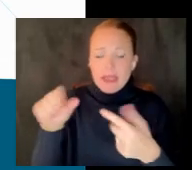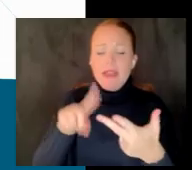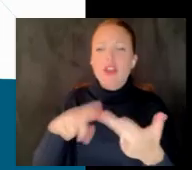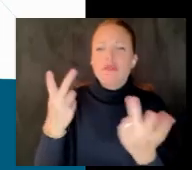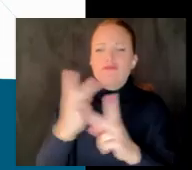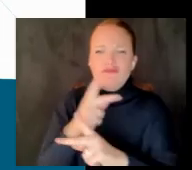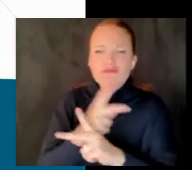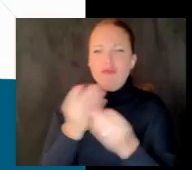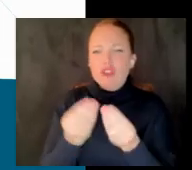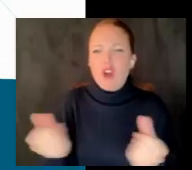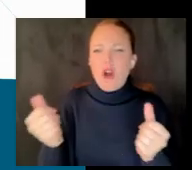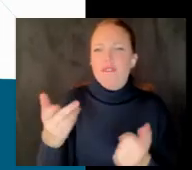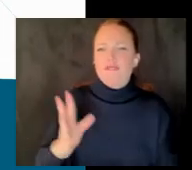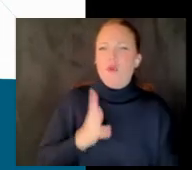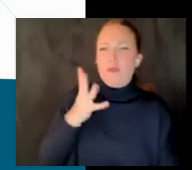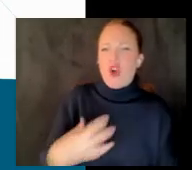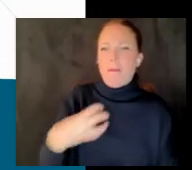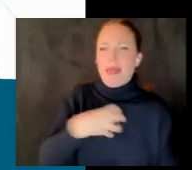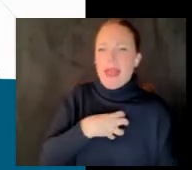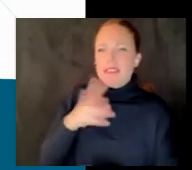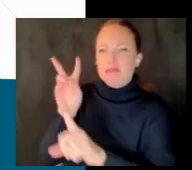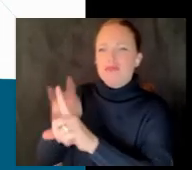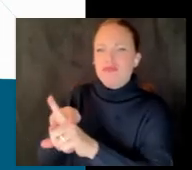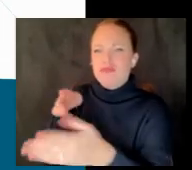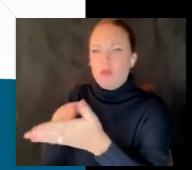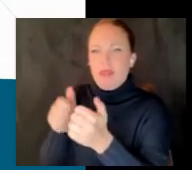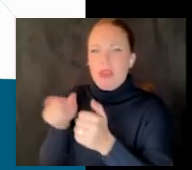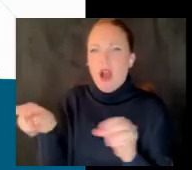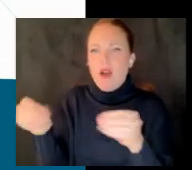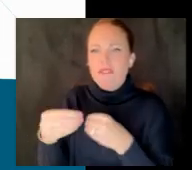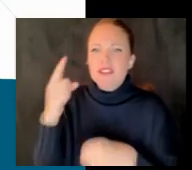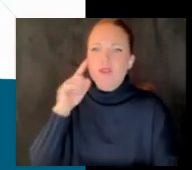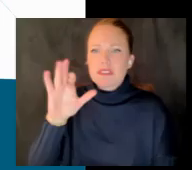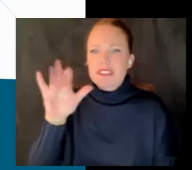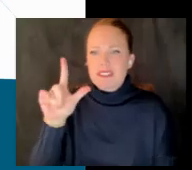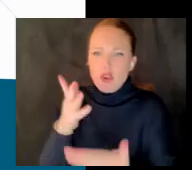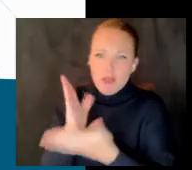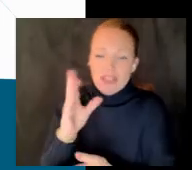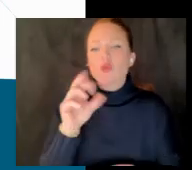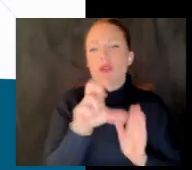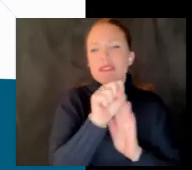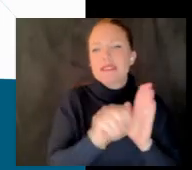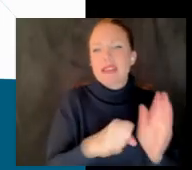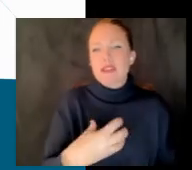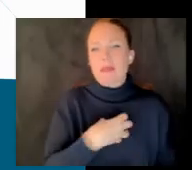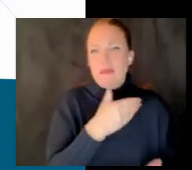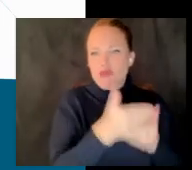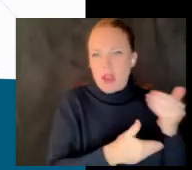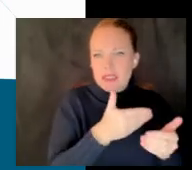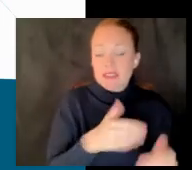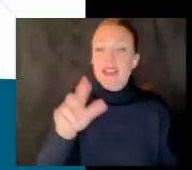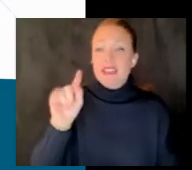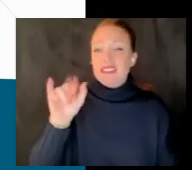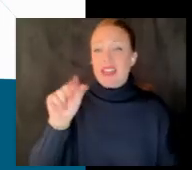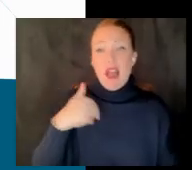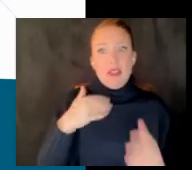formal complaints filed with the Office for Civil Rights or through the state's complaint process. Tina brings a wealth